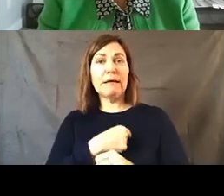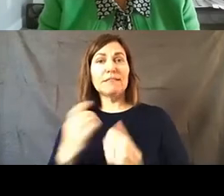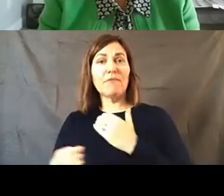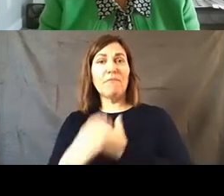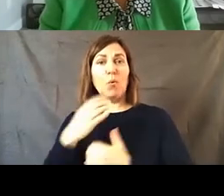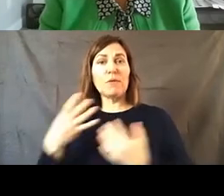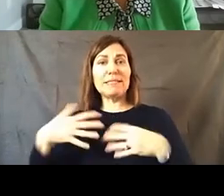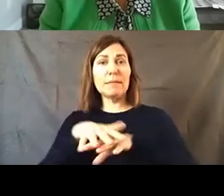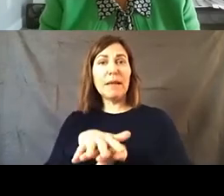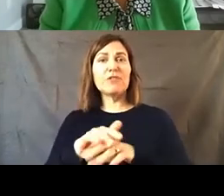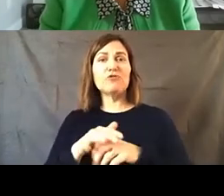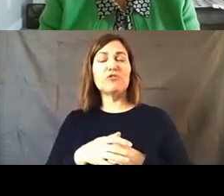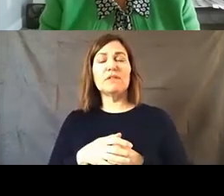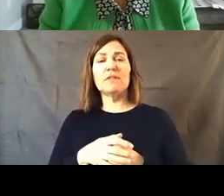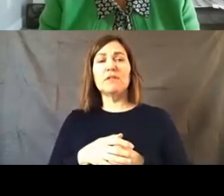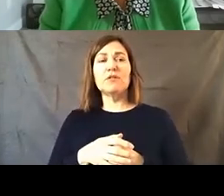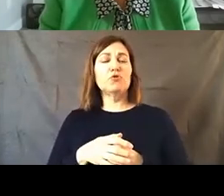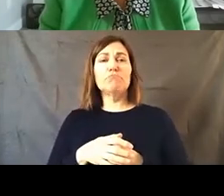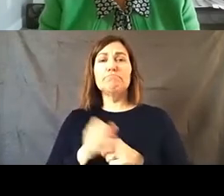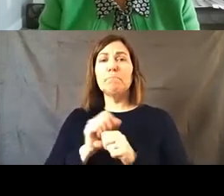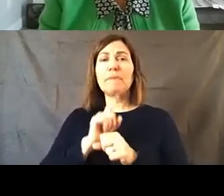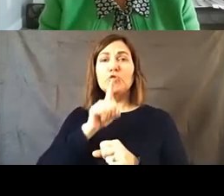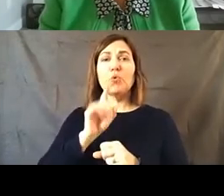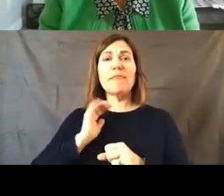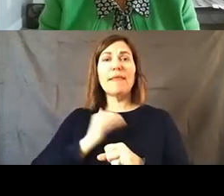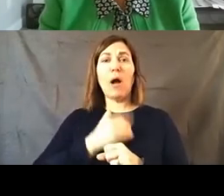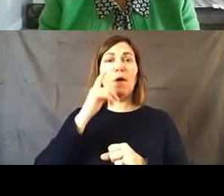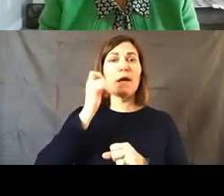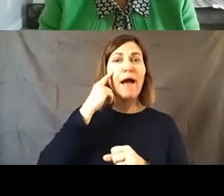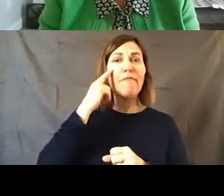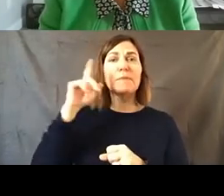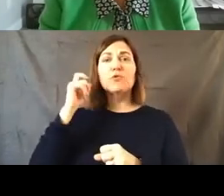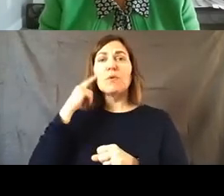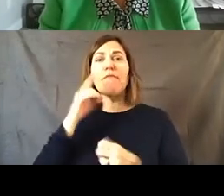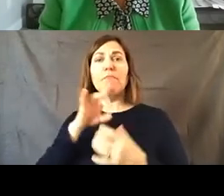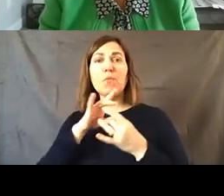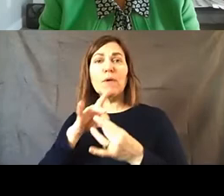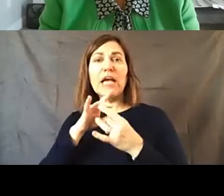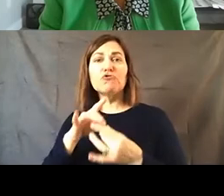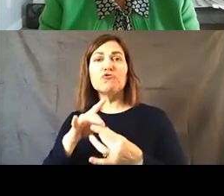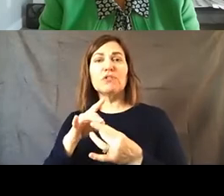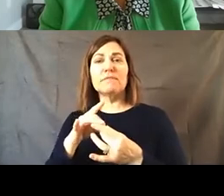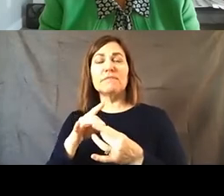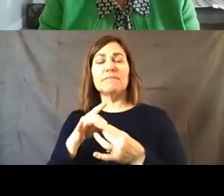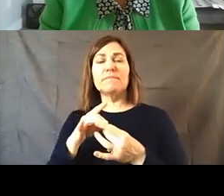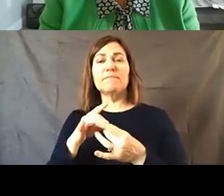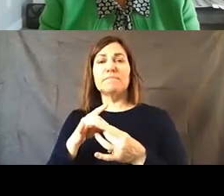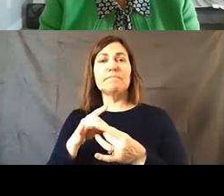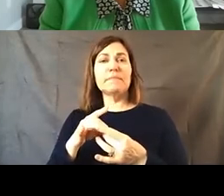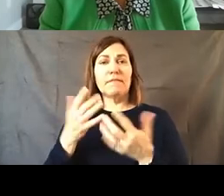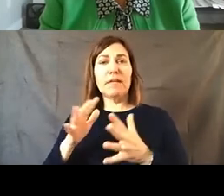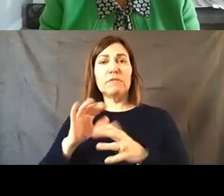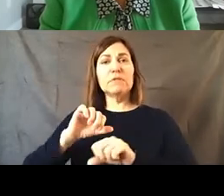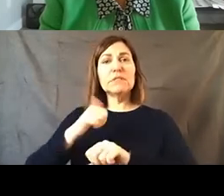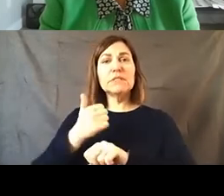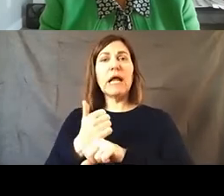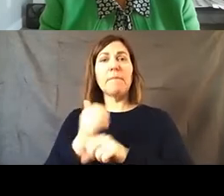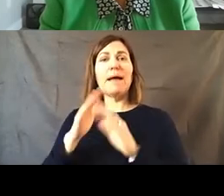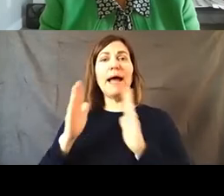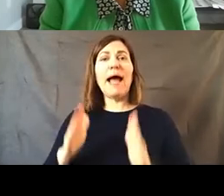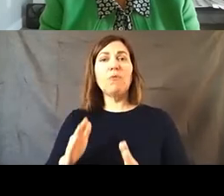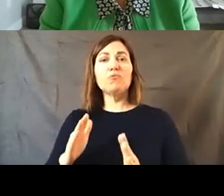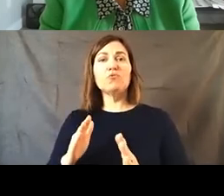to ensure that our government-to-government relationship stays intact as set forth in House Congress Resolution